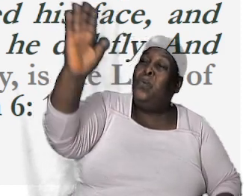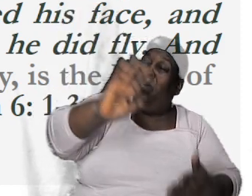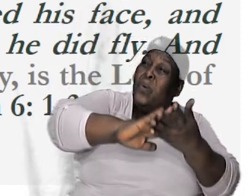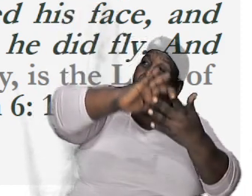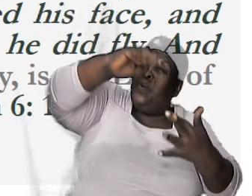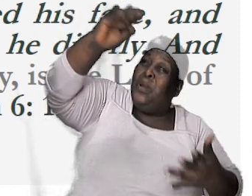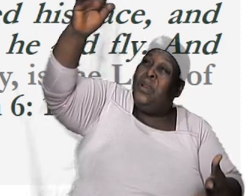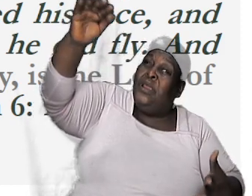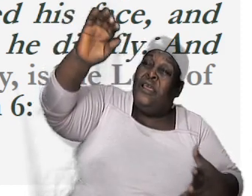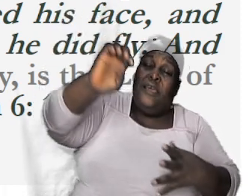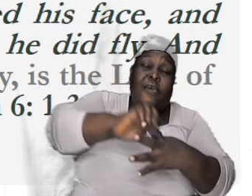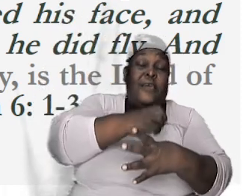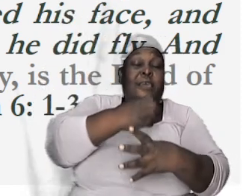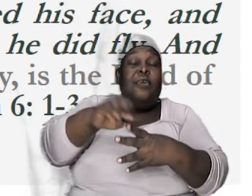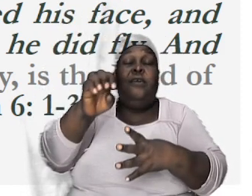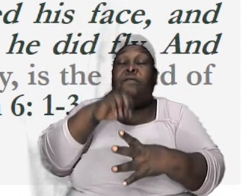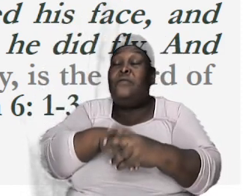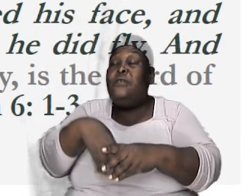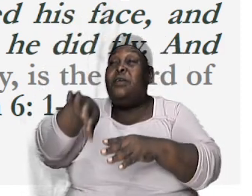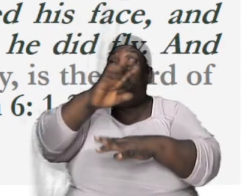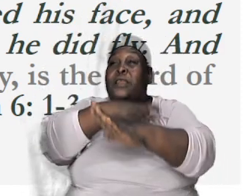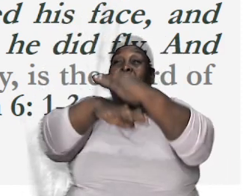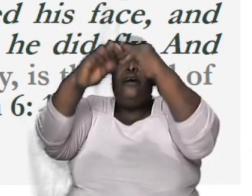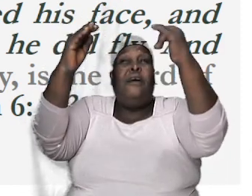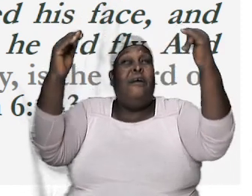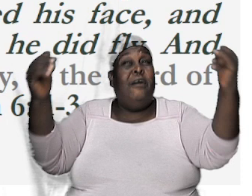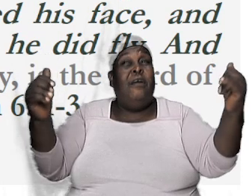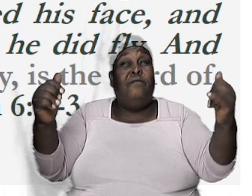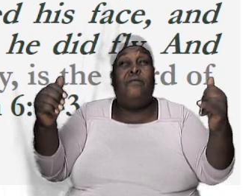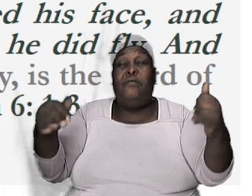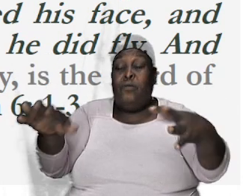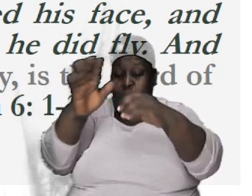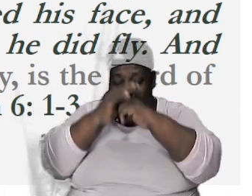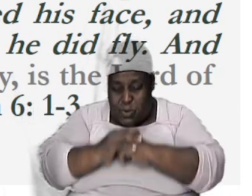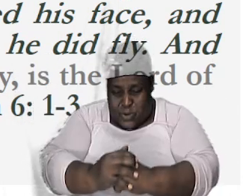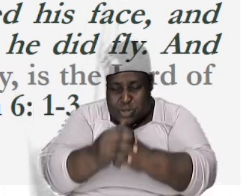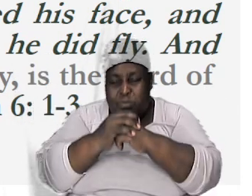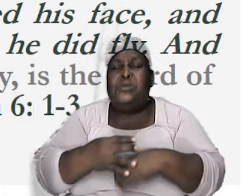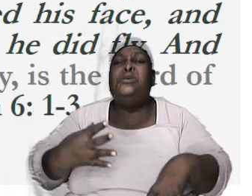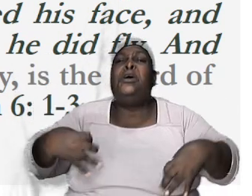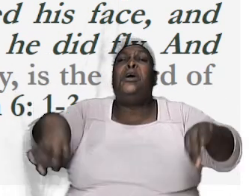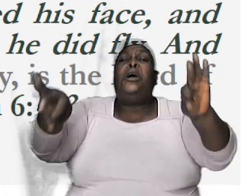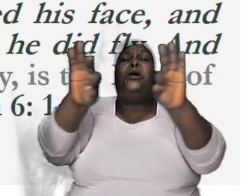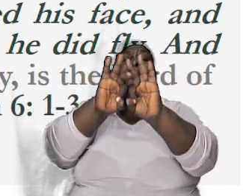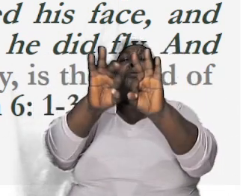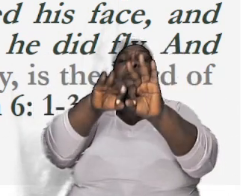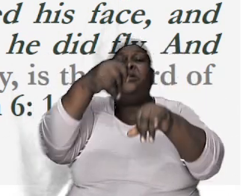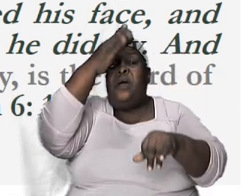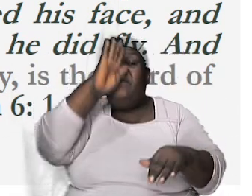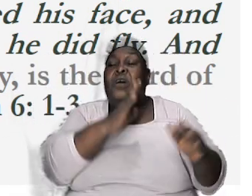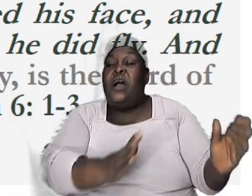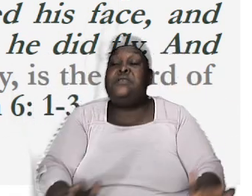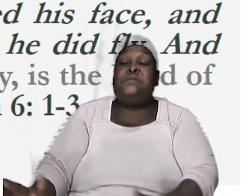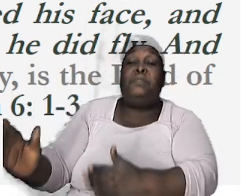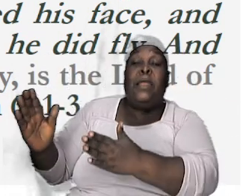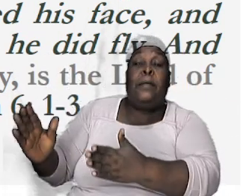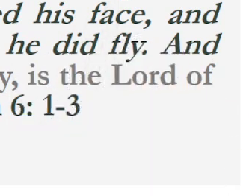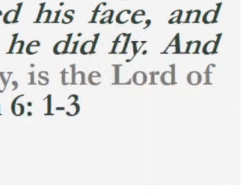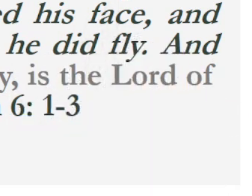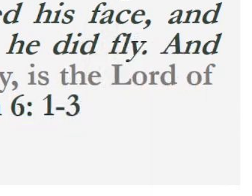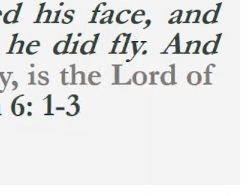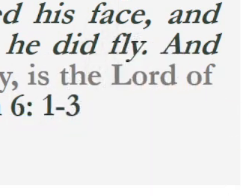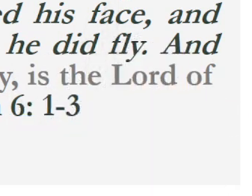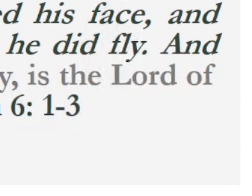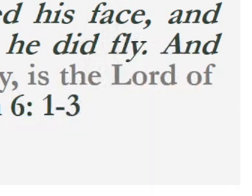even in heaven, amen, the whole thing of worship is a vital part of God's plan. Amen. It was so